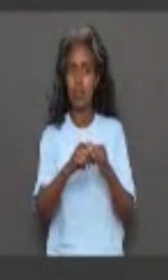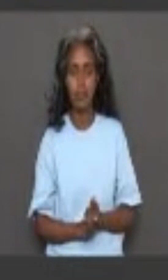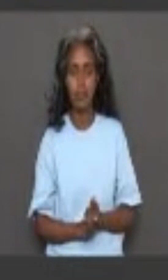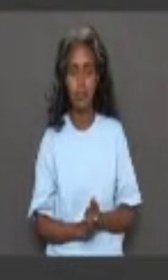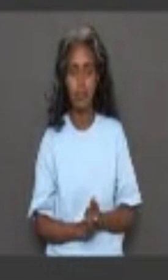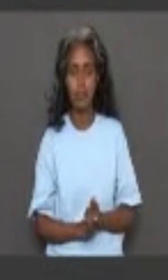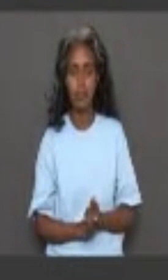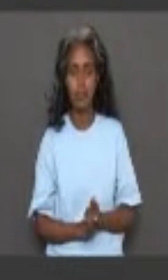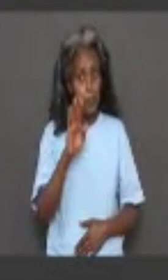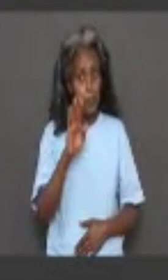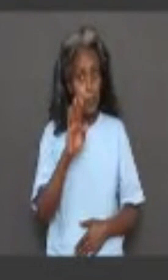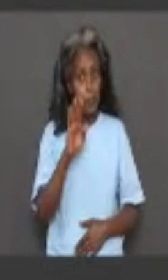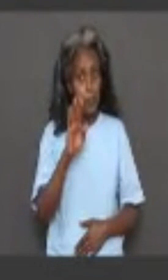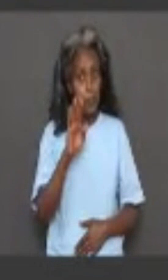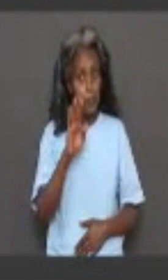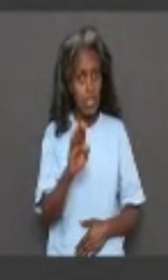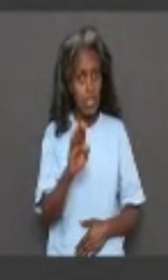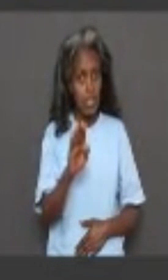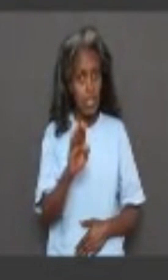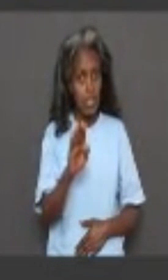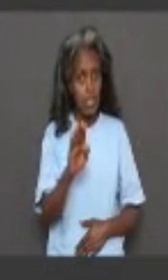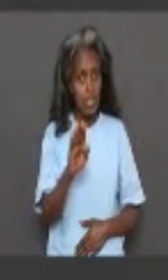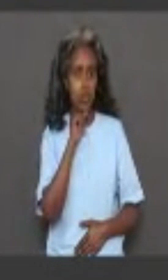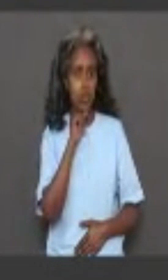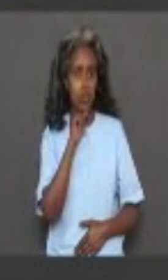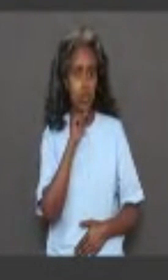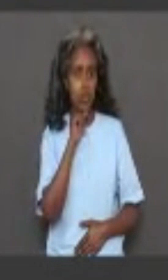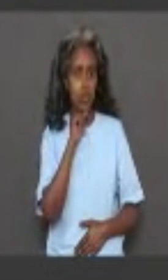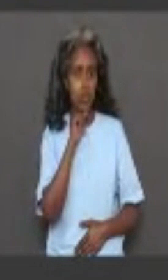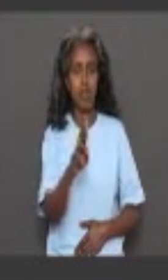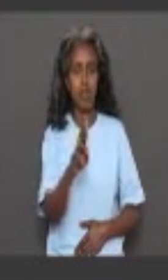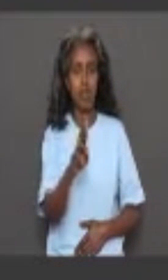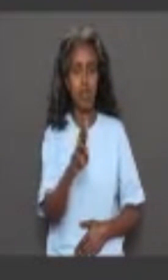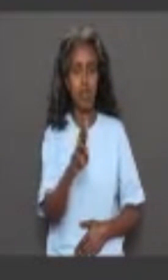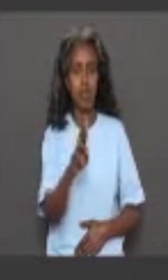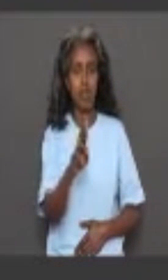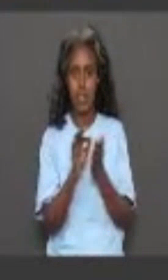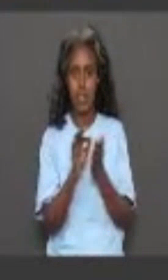B is not a rational number.